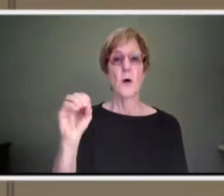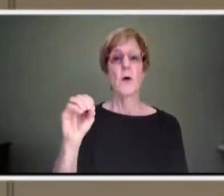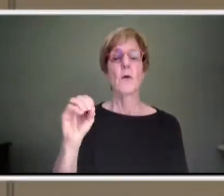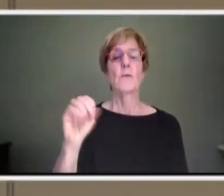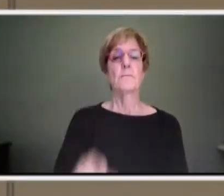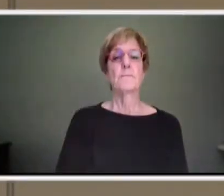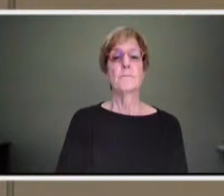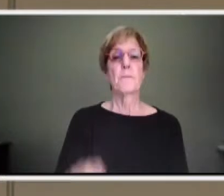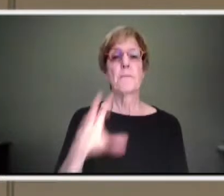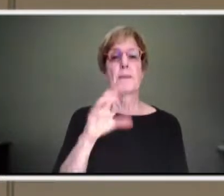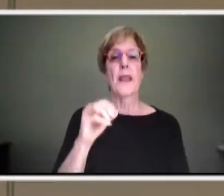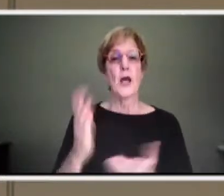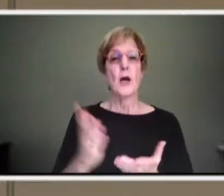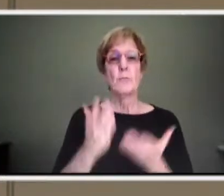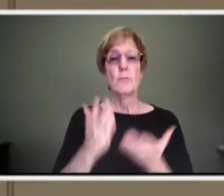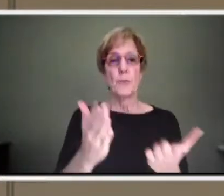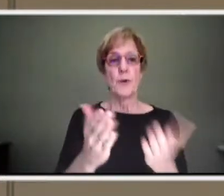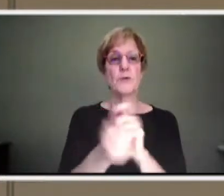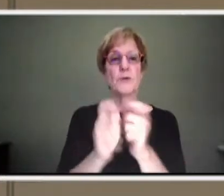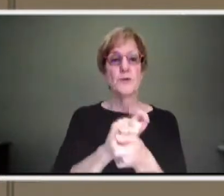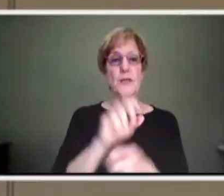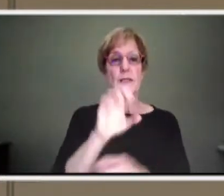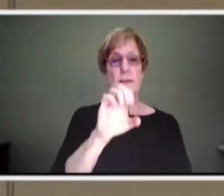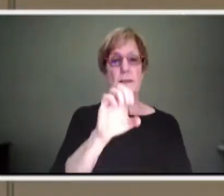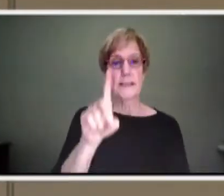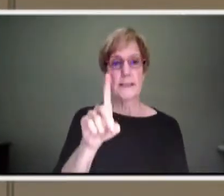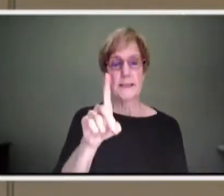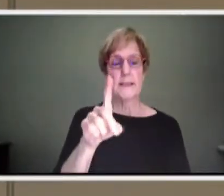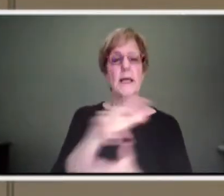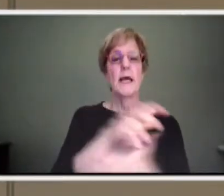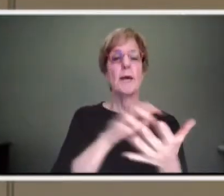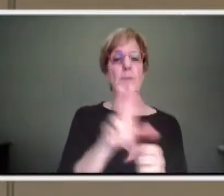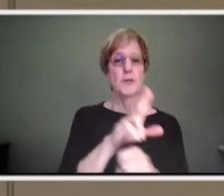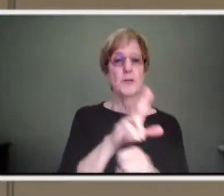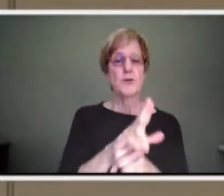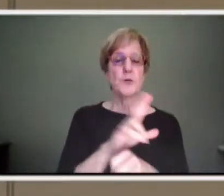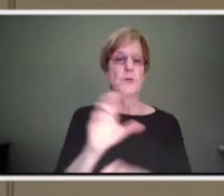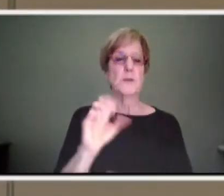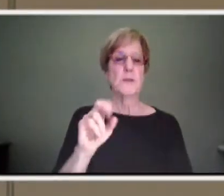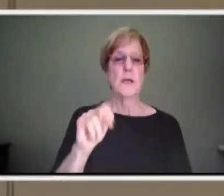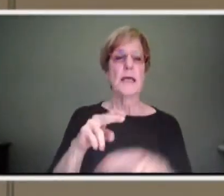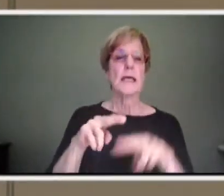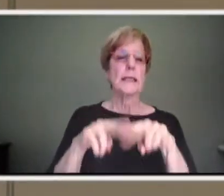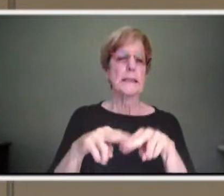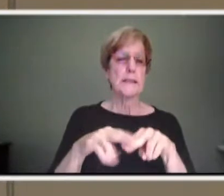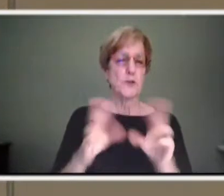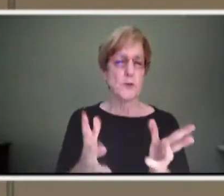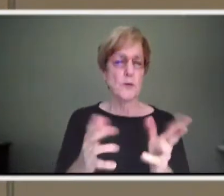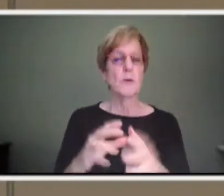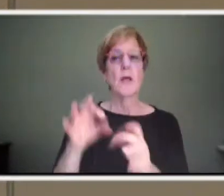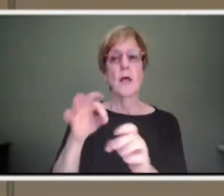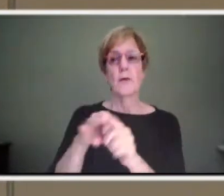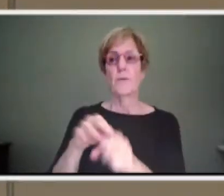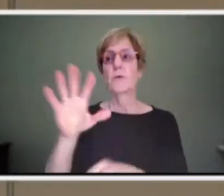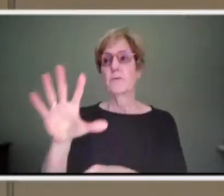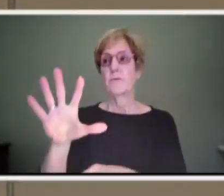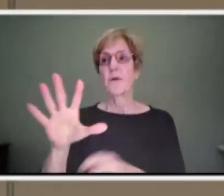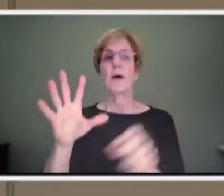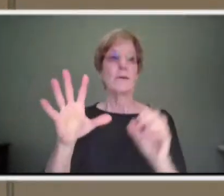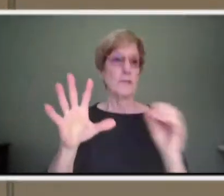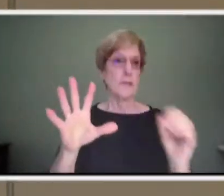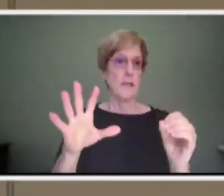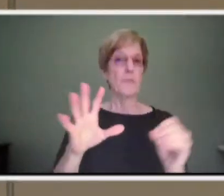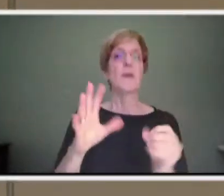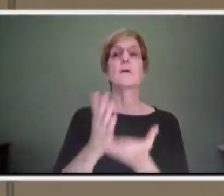the proposed zoning is MUD CD, mixed use development conditional. The zoning committee voted 5-0 to recommend approval of this